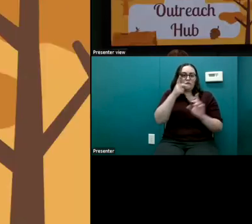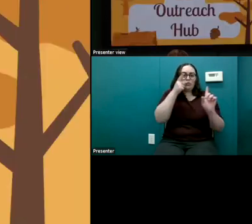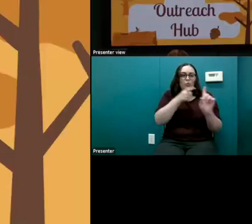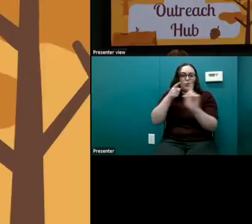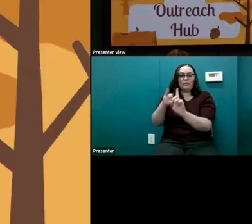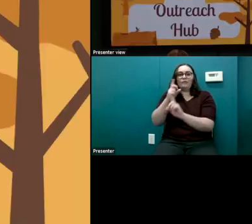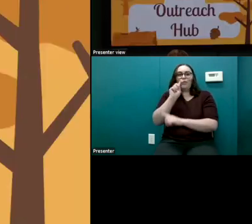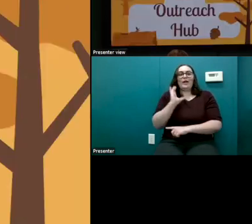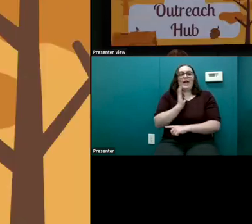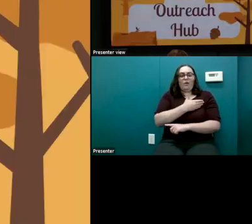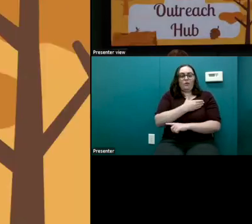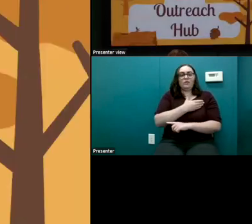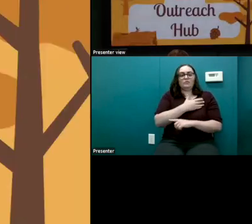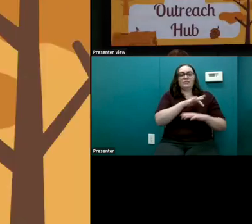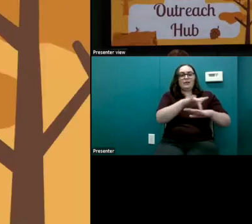team.